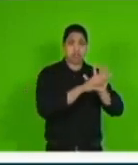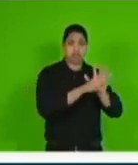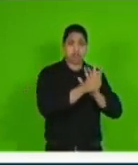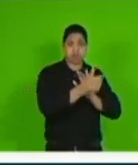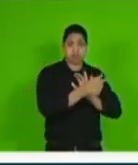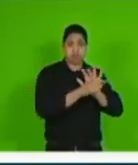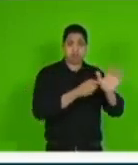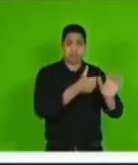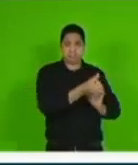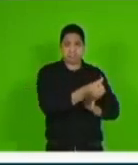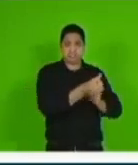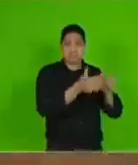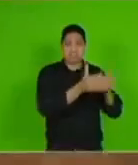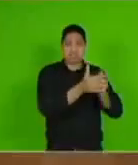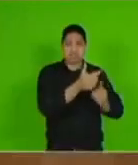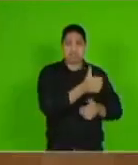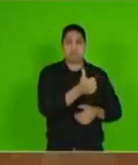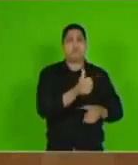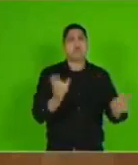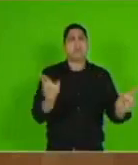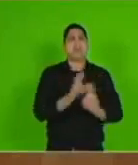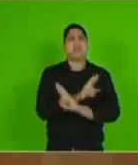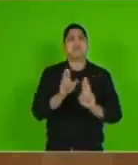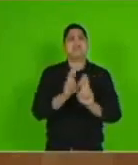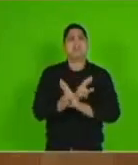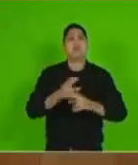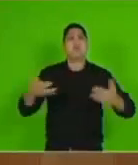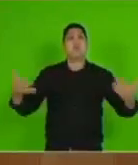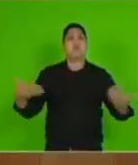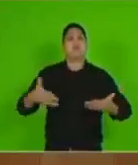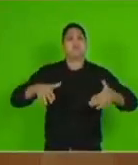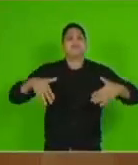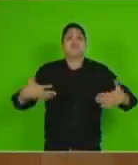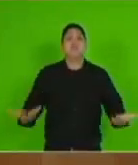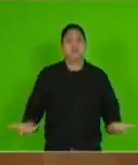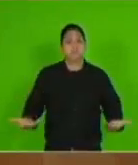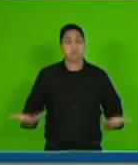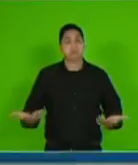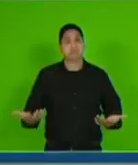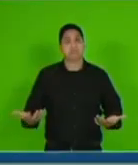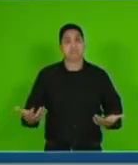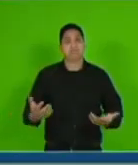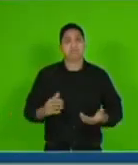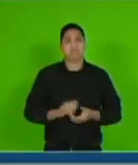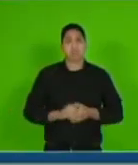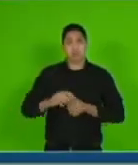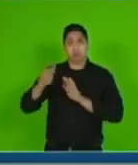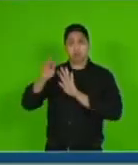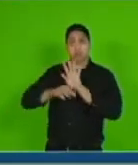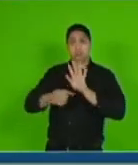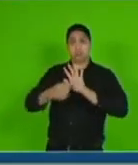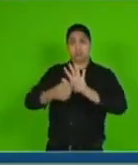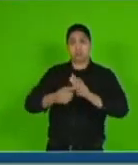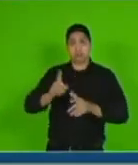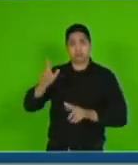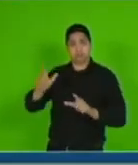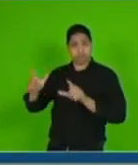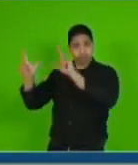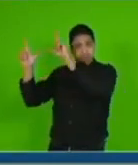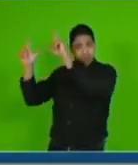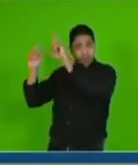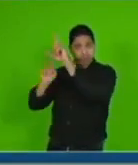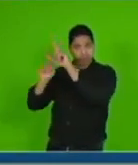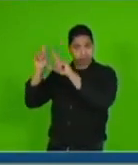with the church in today. For our church in today's day, make an association or a